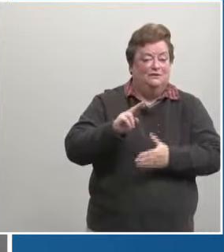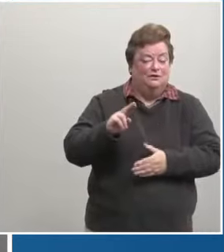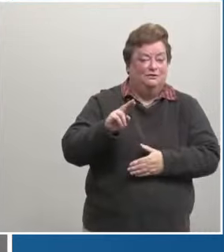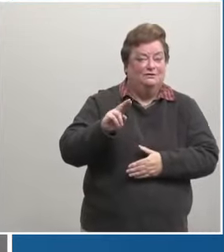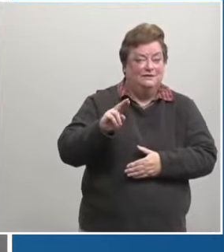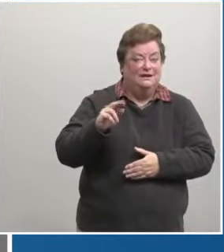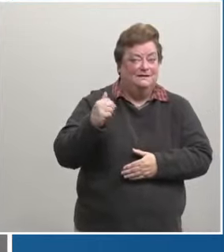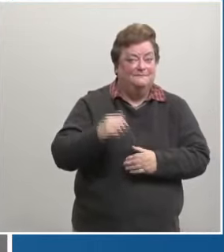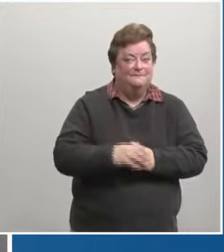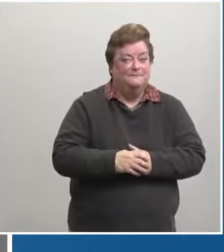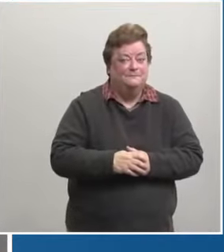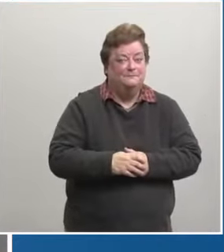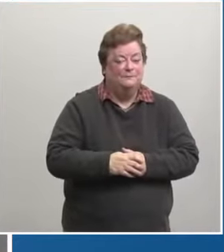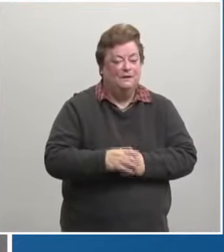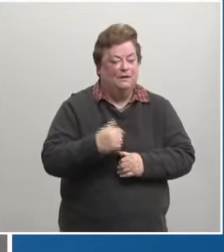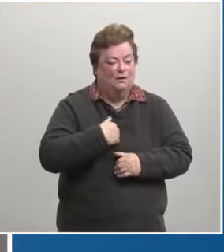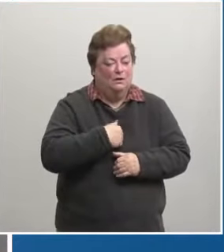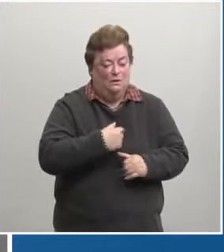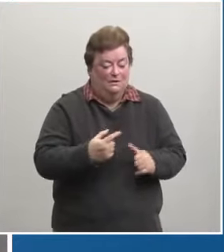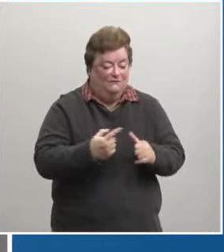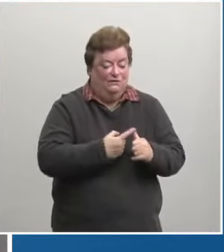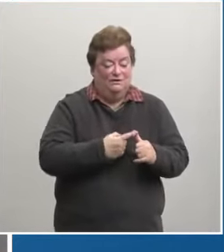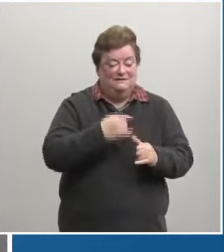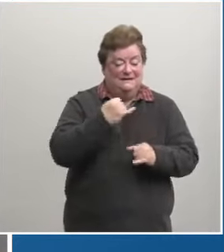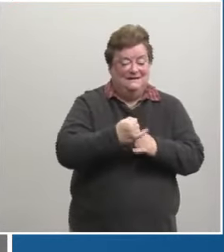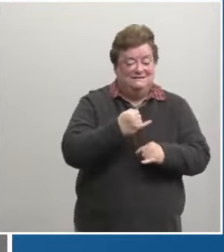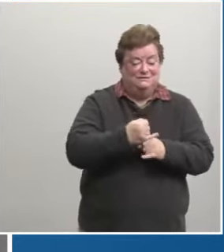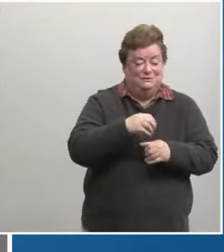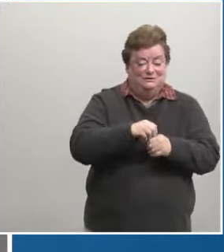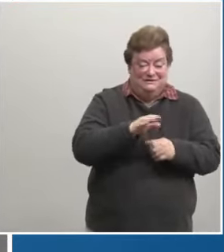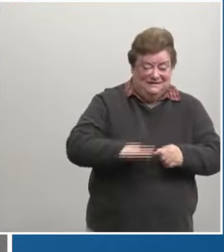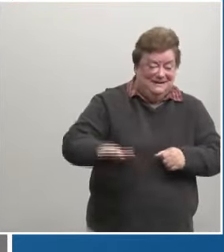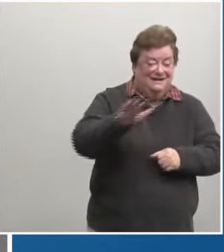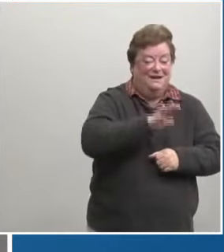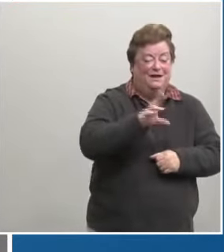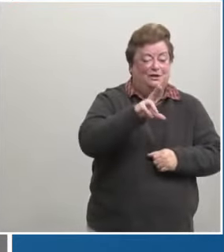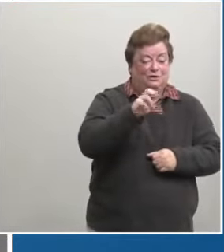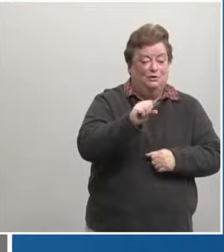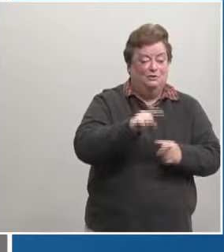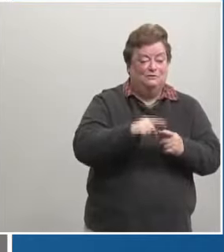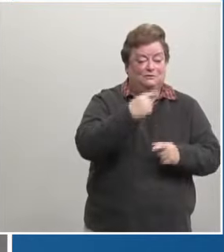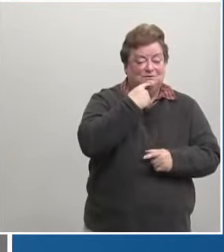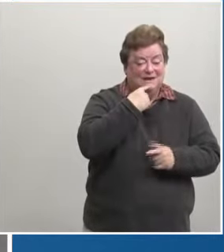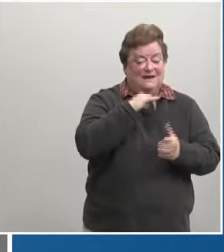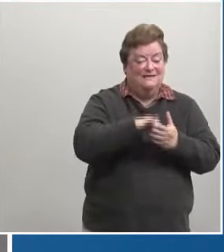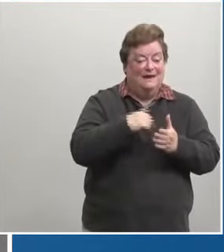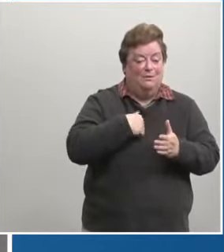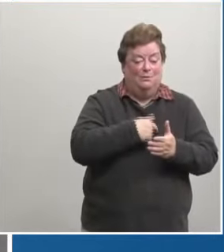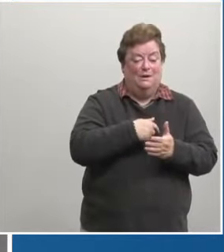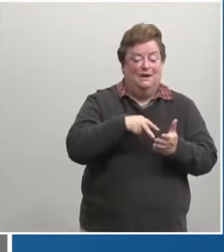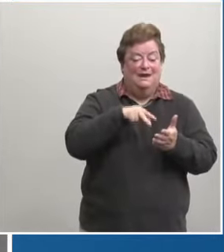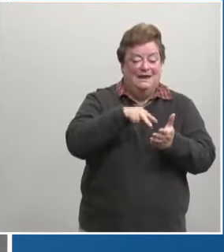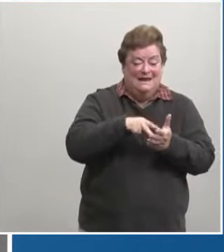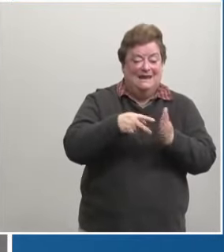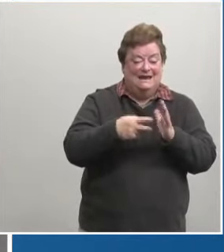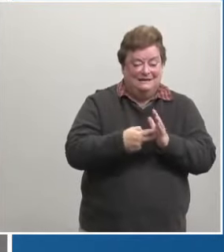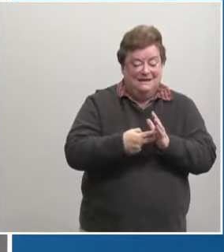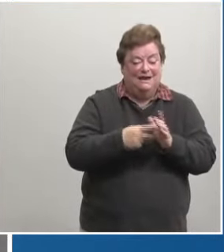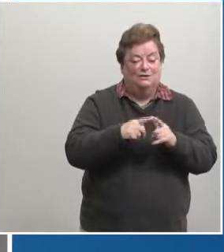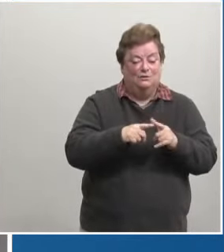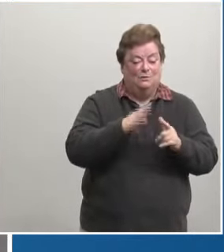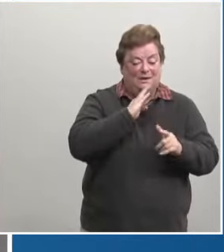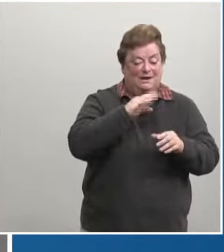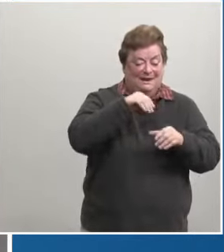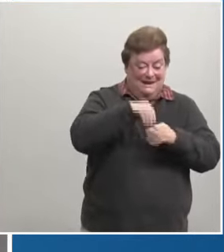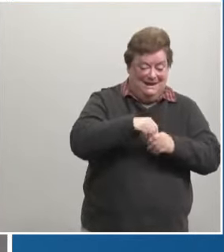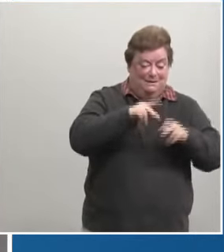were one of the very first institutions in the country to say that we intended to be in person